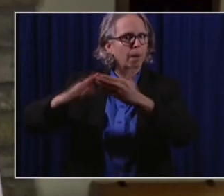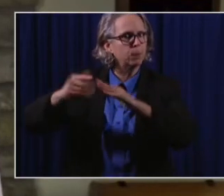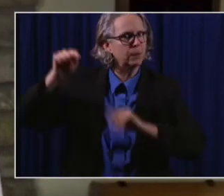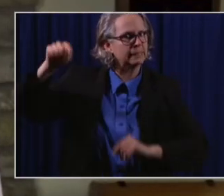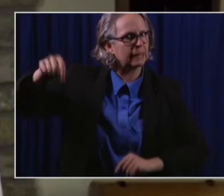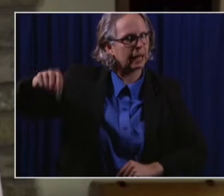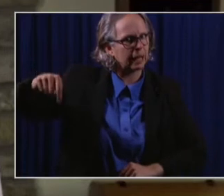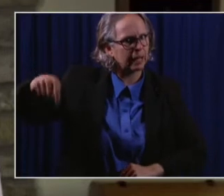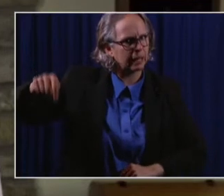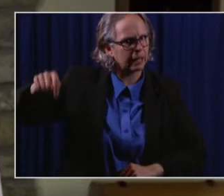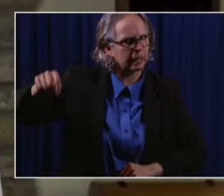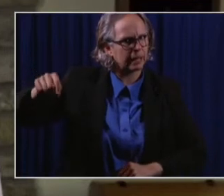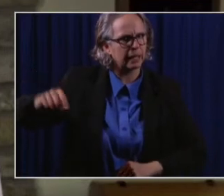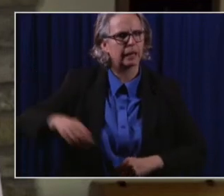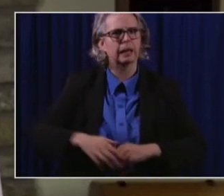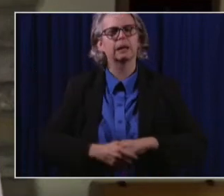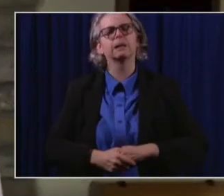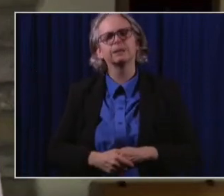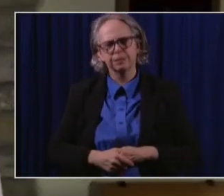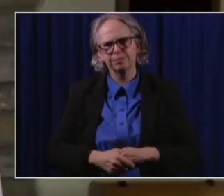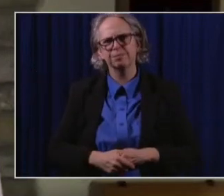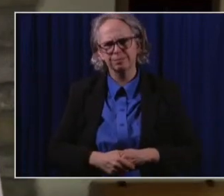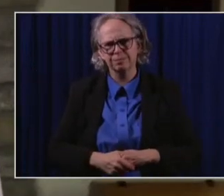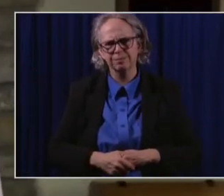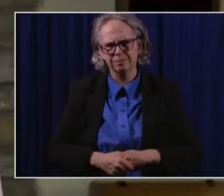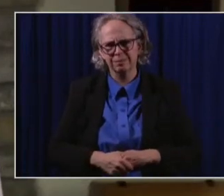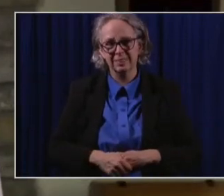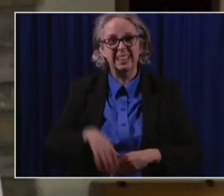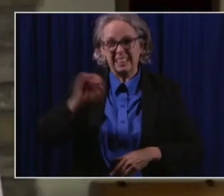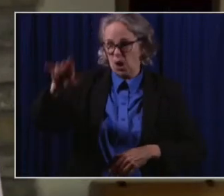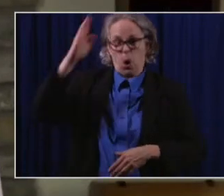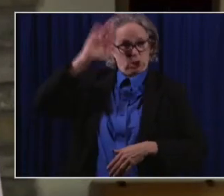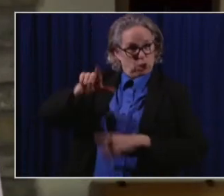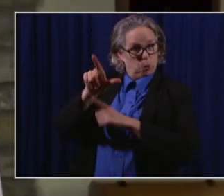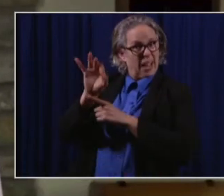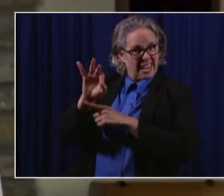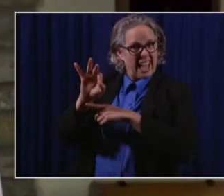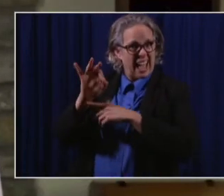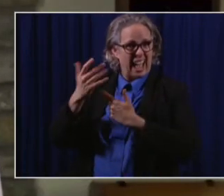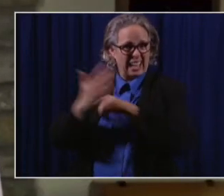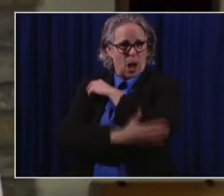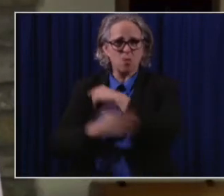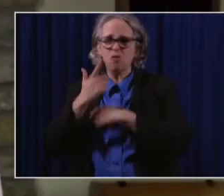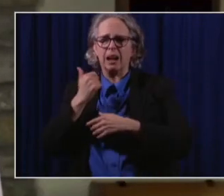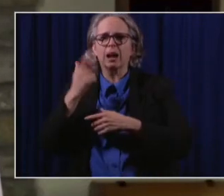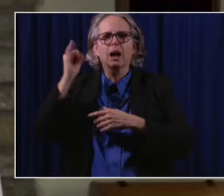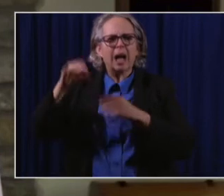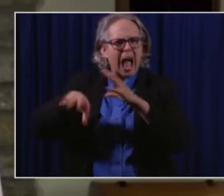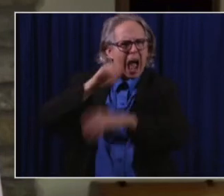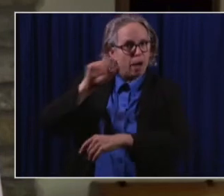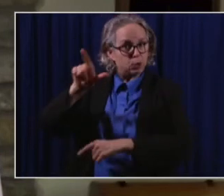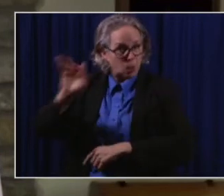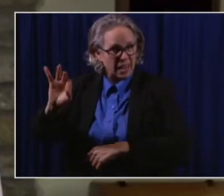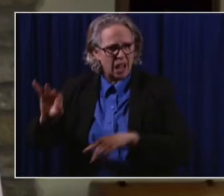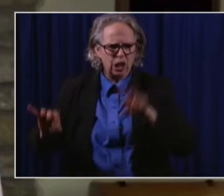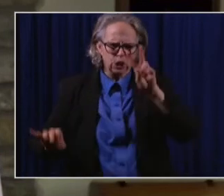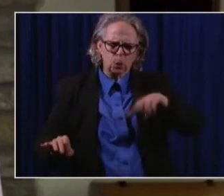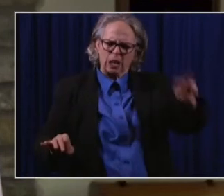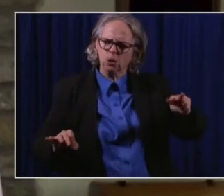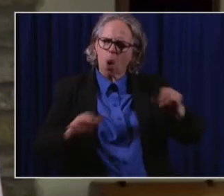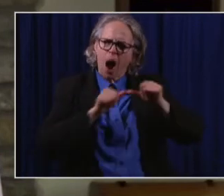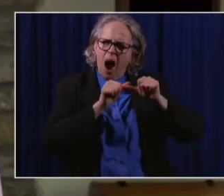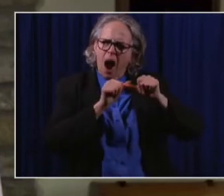new cases, is flagged in 22 of our 29 counties. And indicator 5, sustained increase in